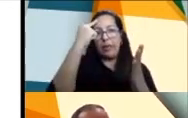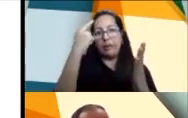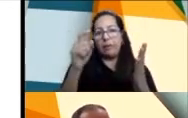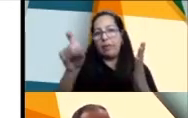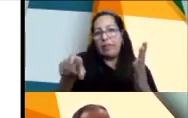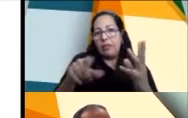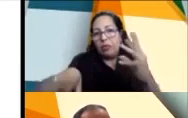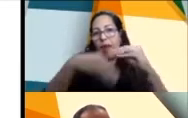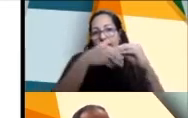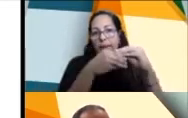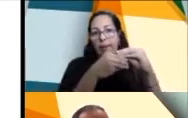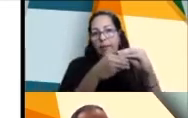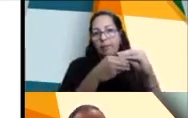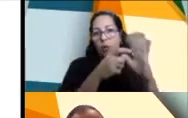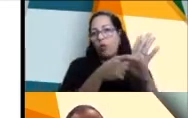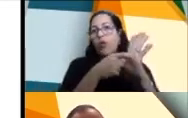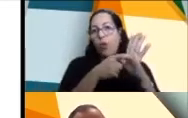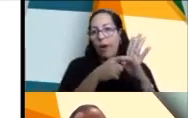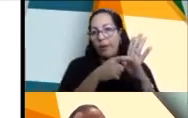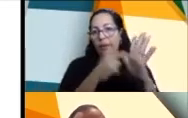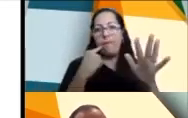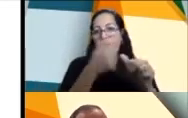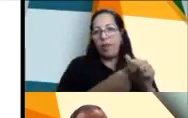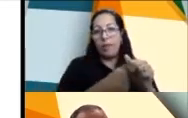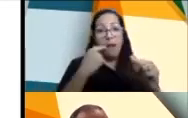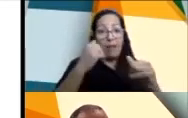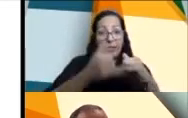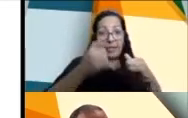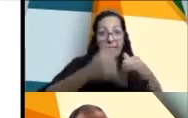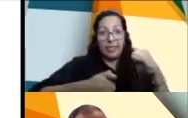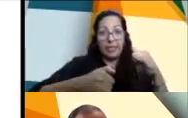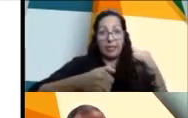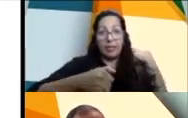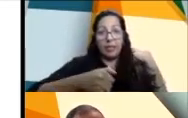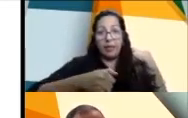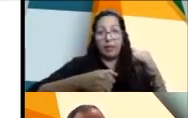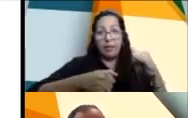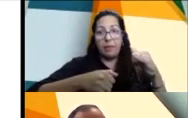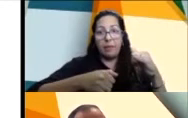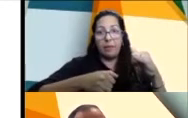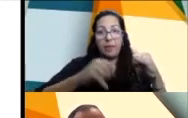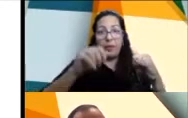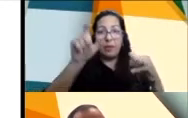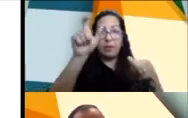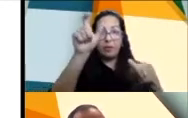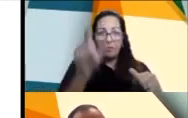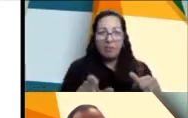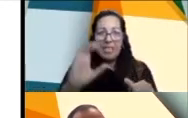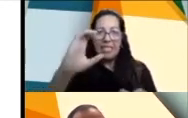are required. At the bottom row, row C, then you